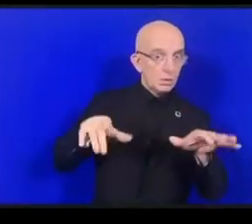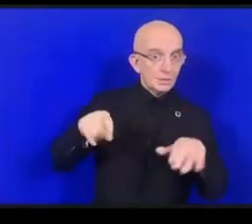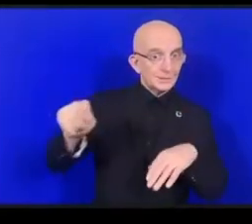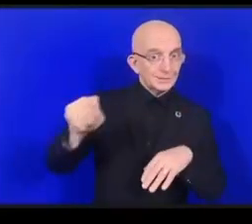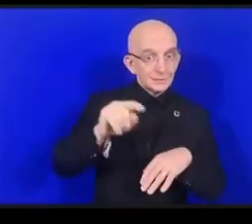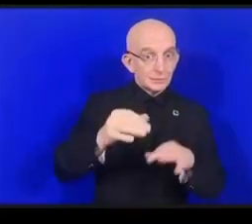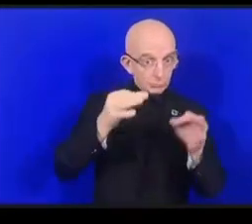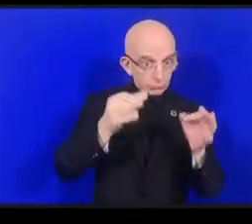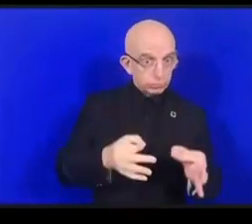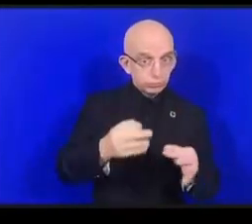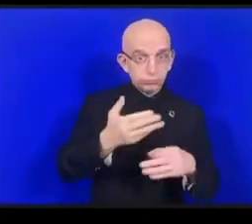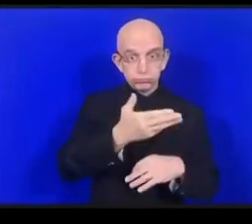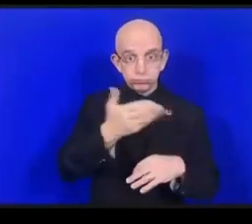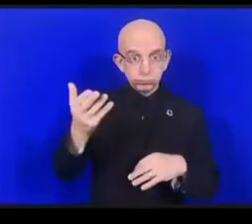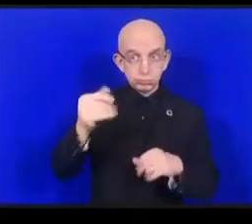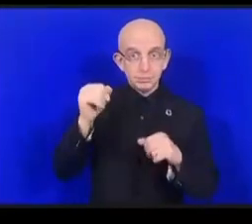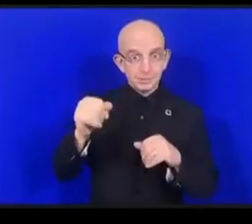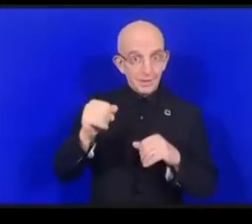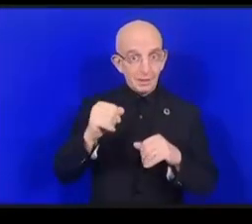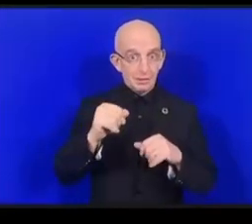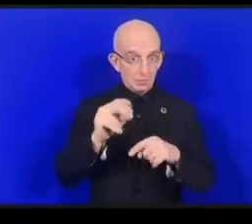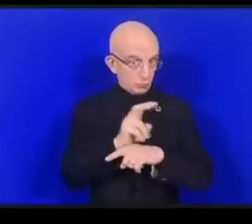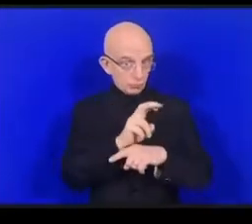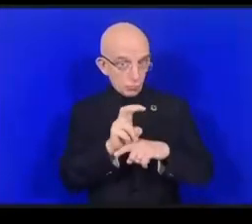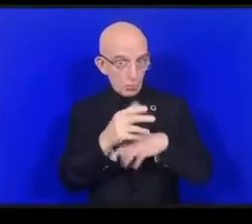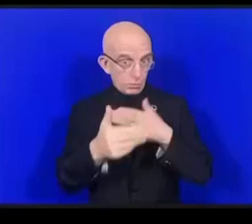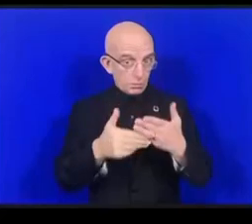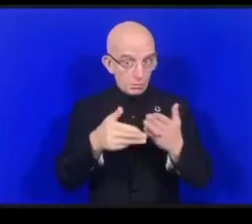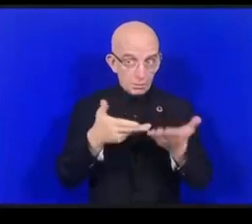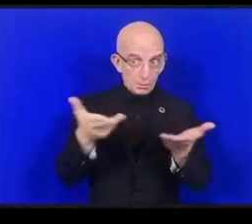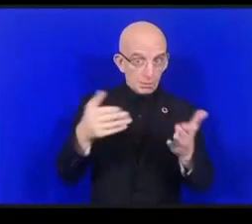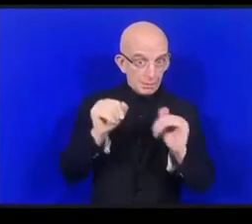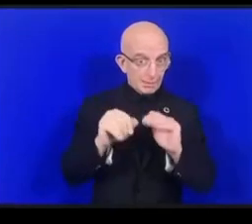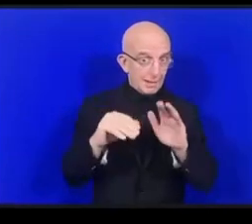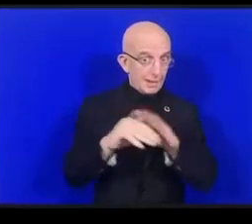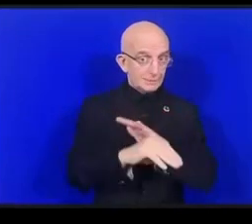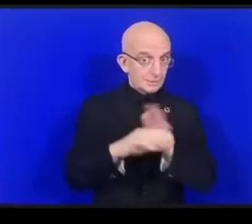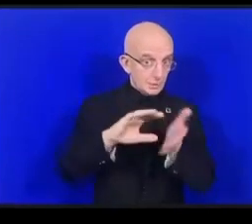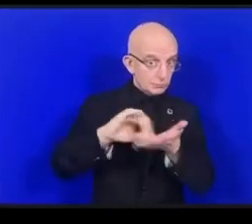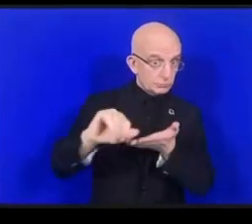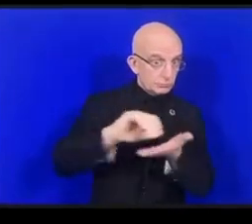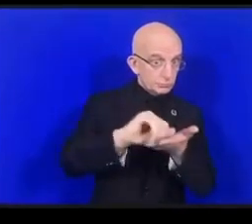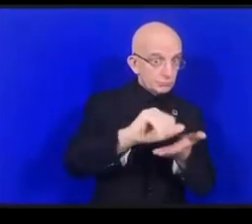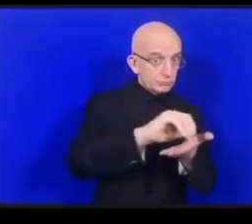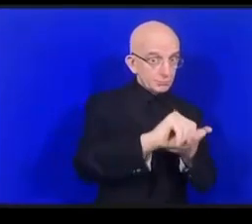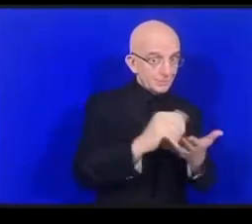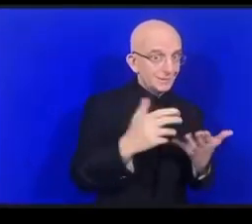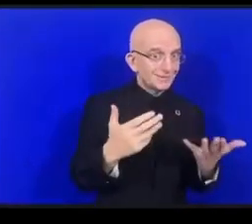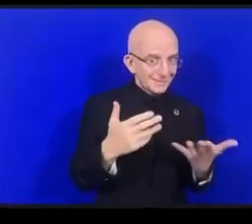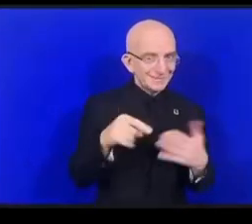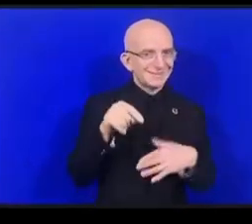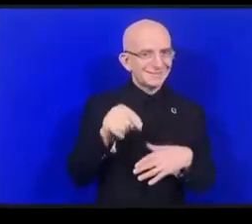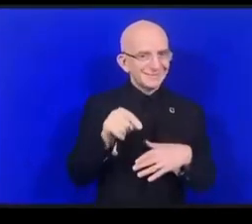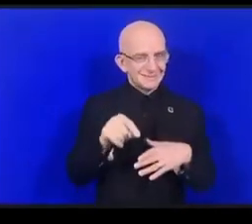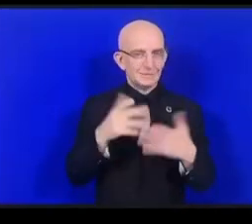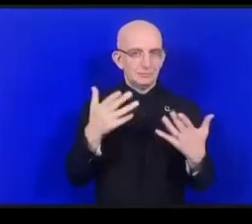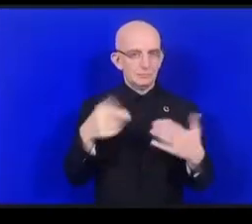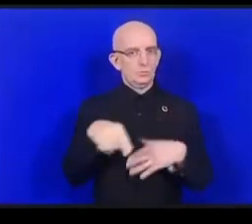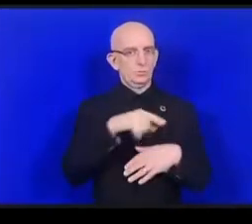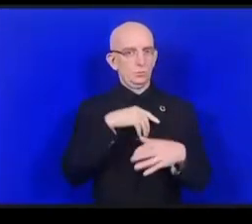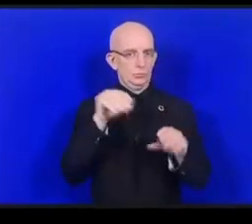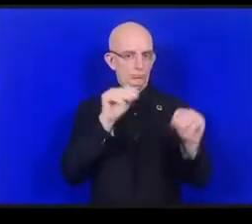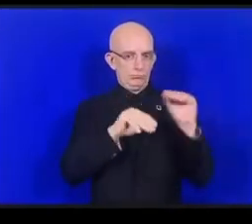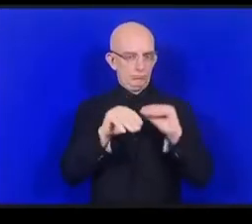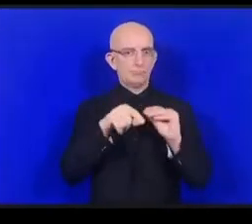that an object that's been planted in our environment that no longer has a purpose or